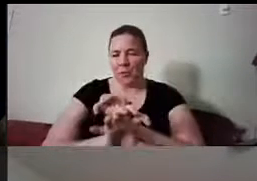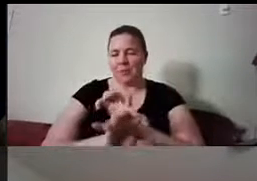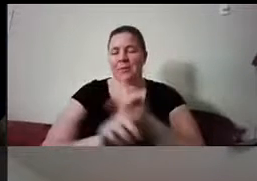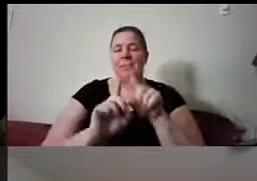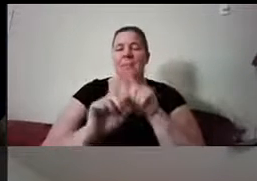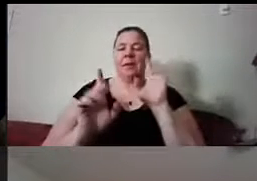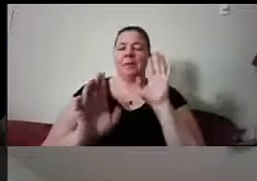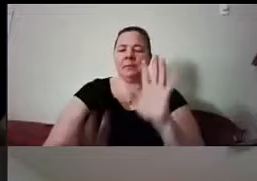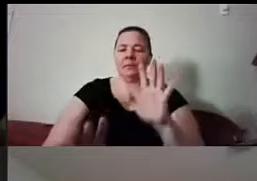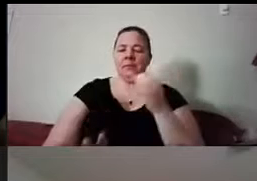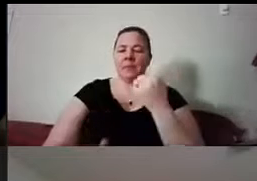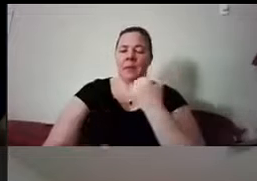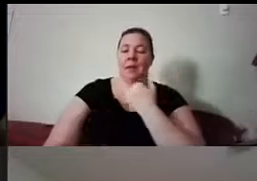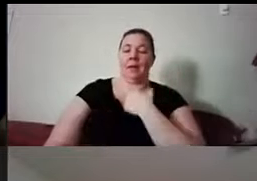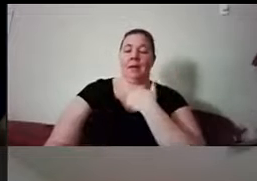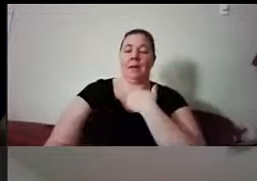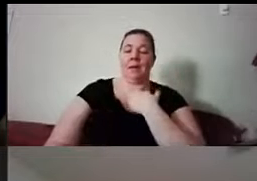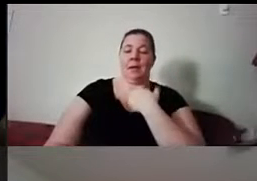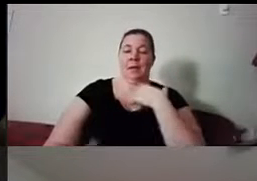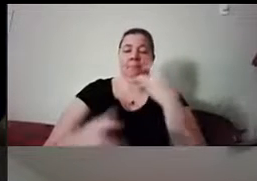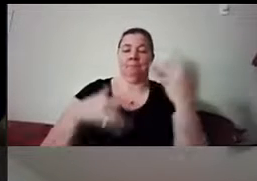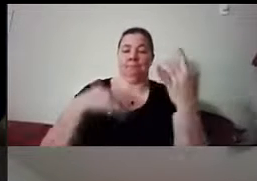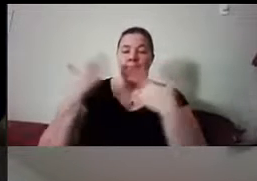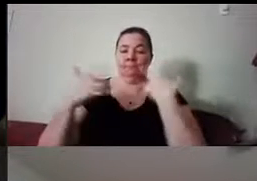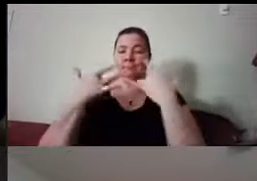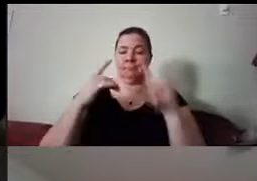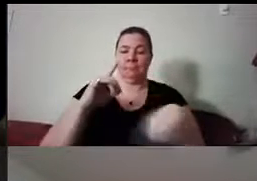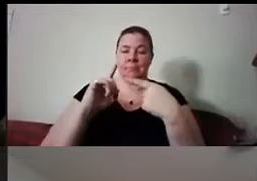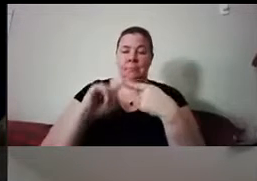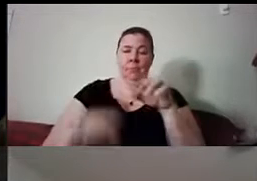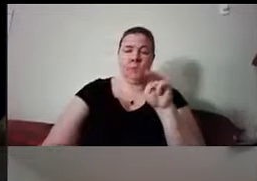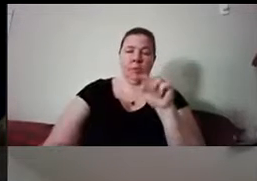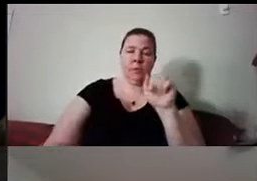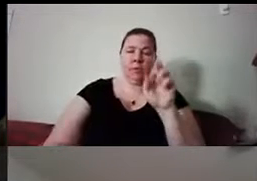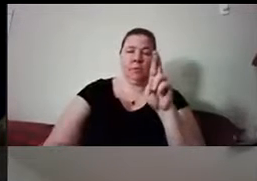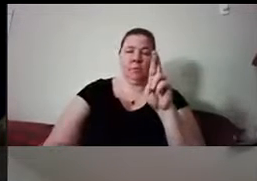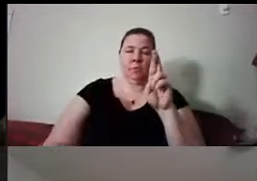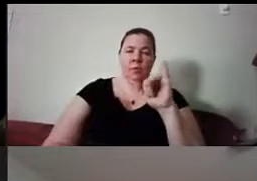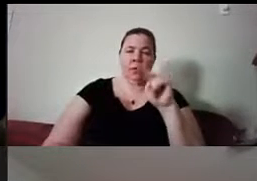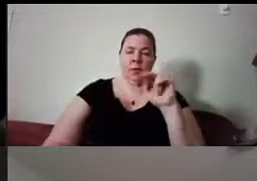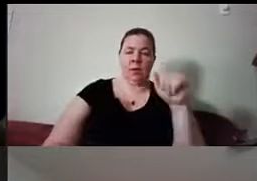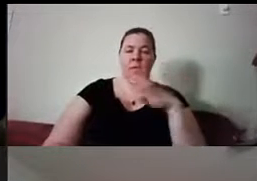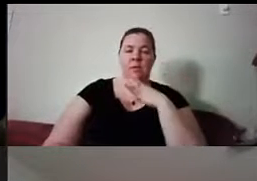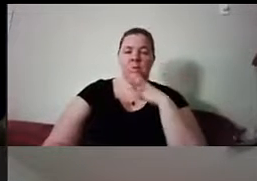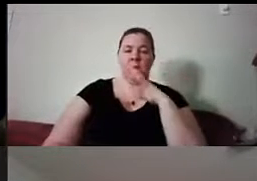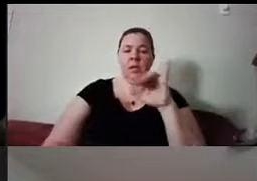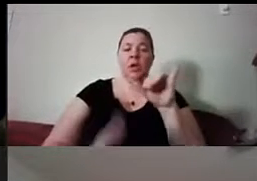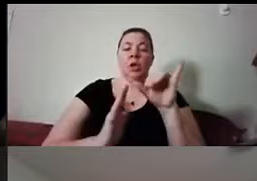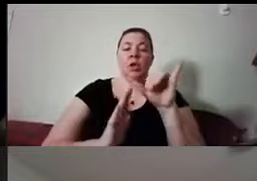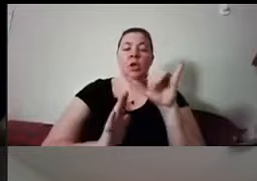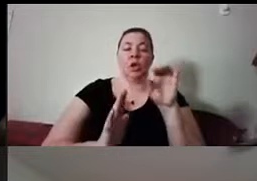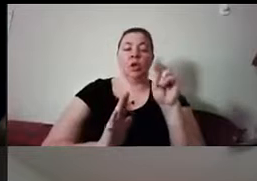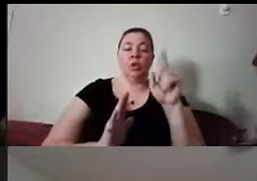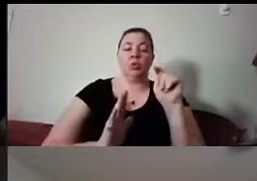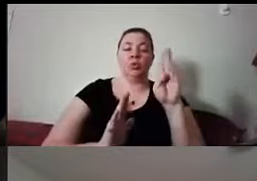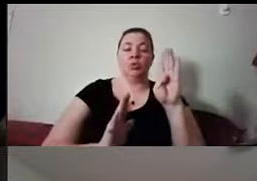Yeah, I was excited when Marina said on her YouTube you can find